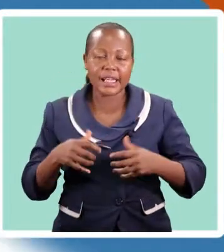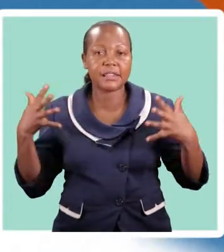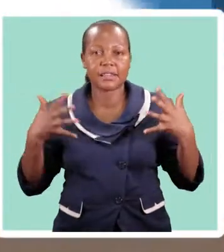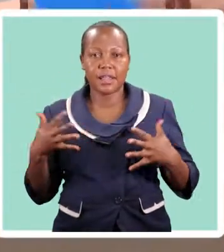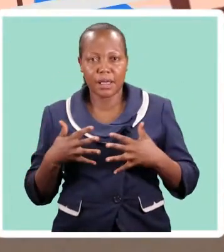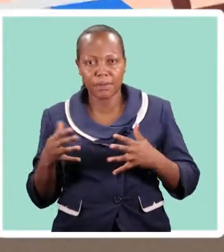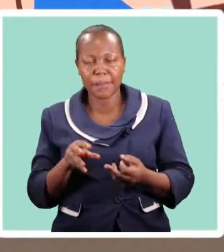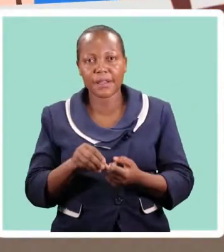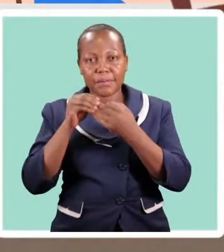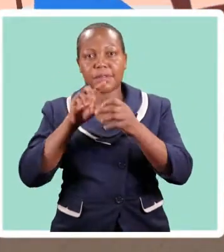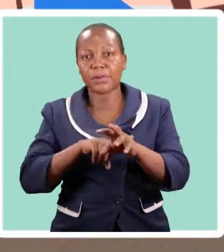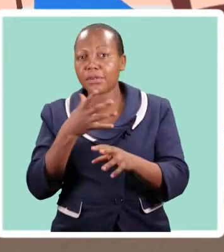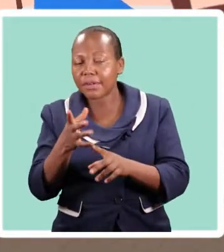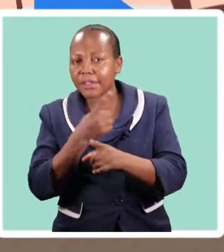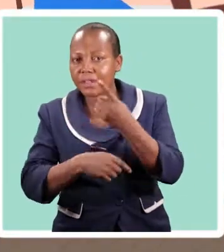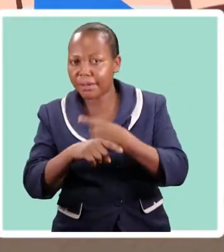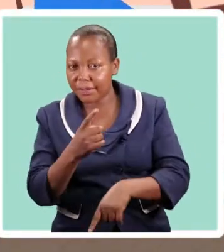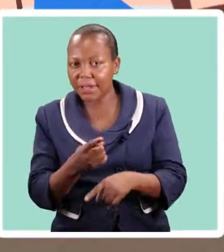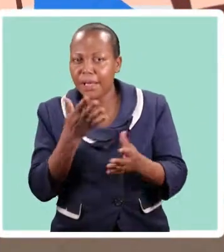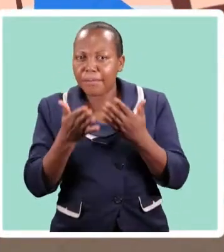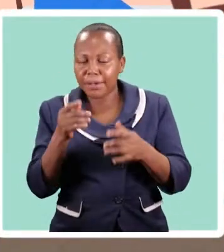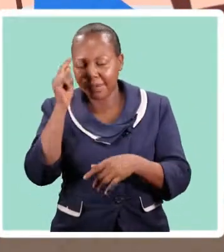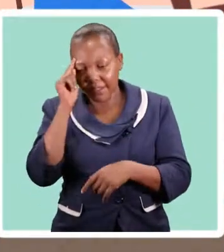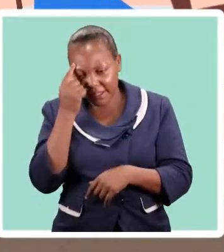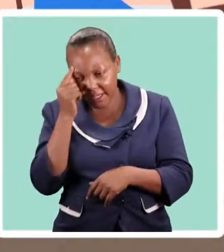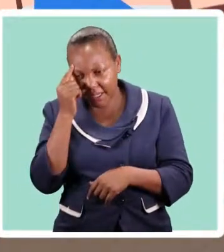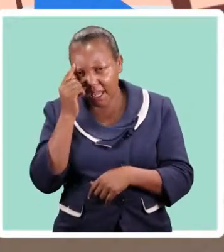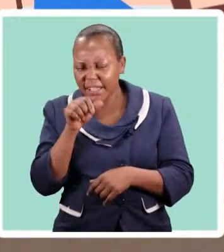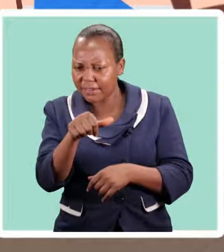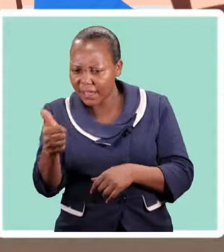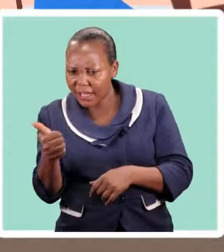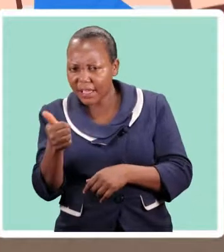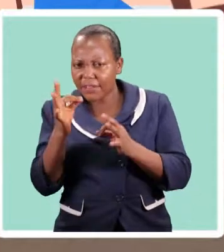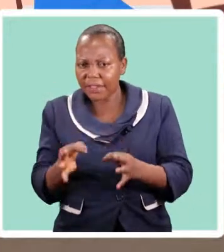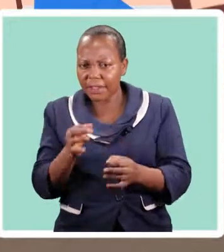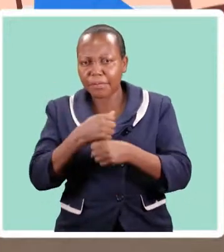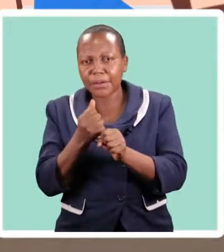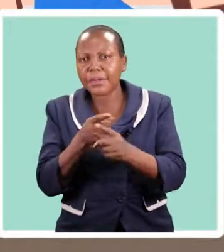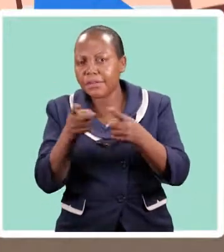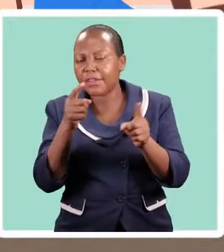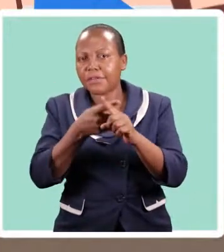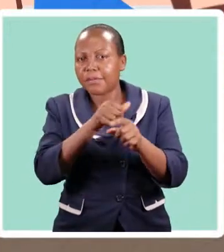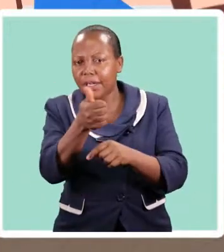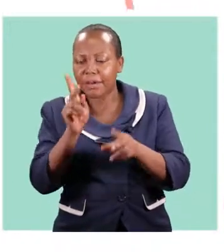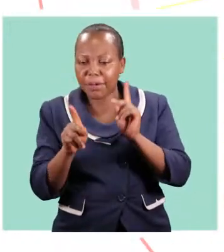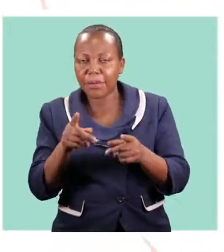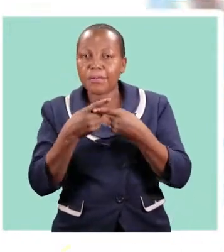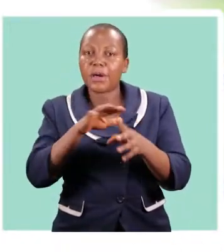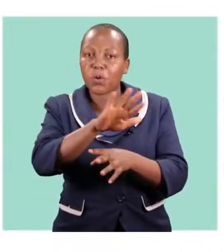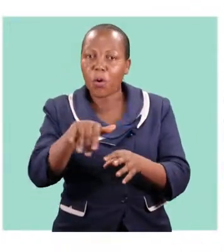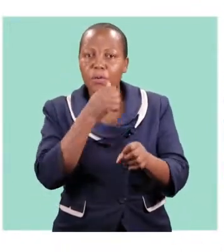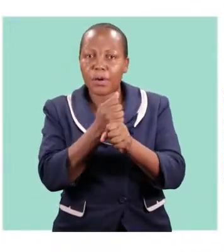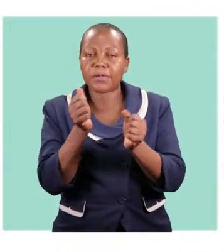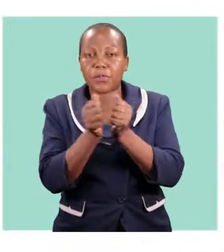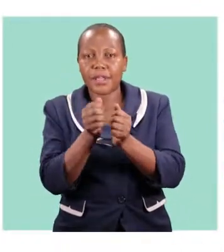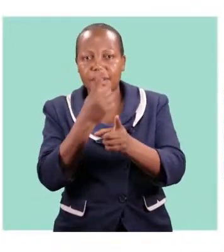pretty scary, especially when you have a disability. You may be thinking, is this another thing that will make me different? But all girls